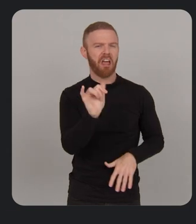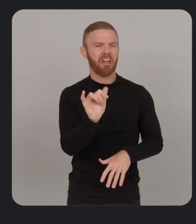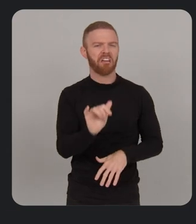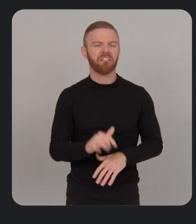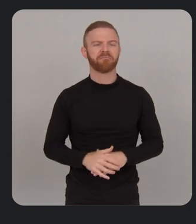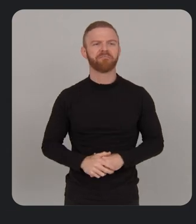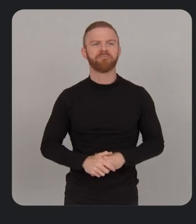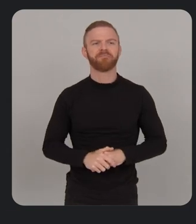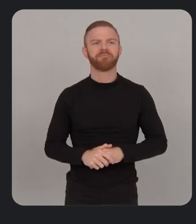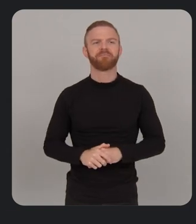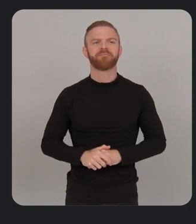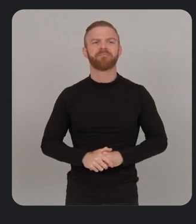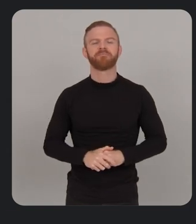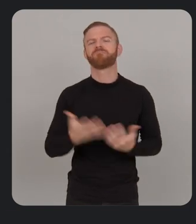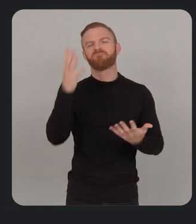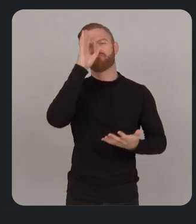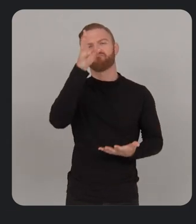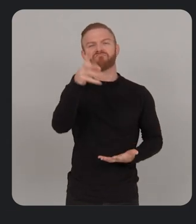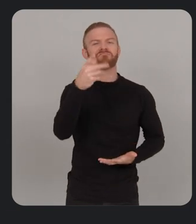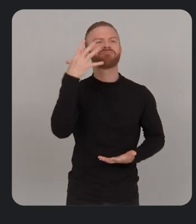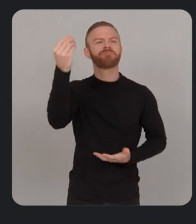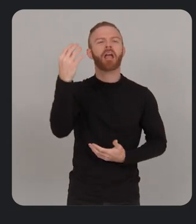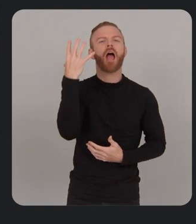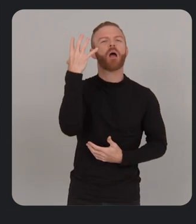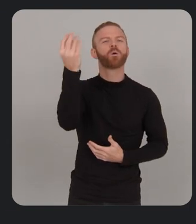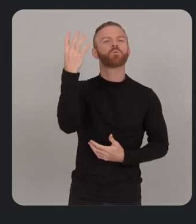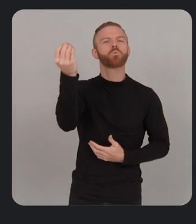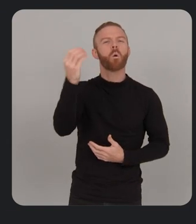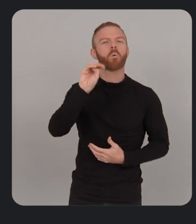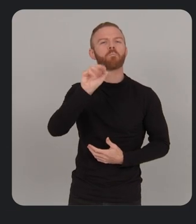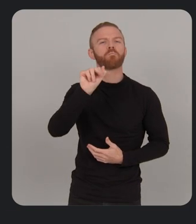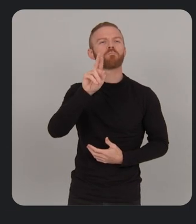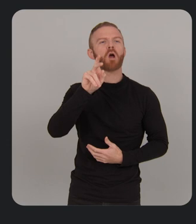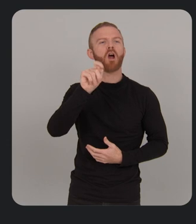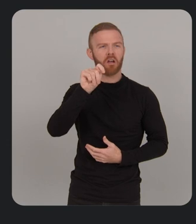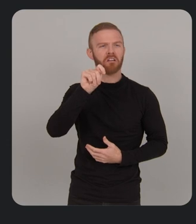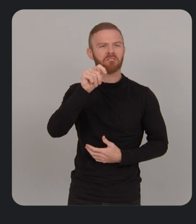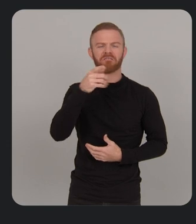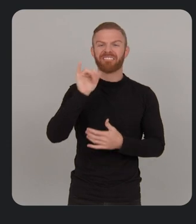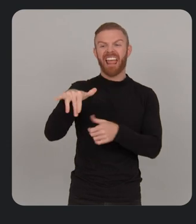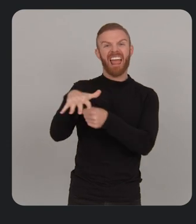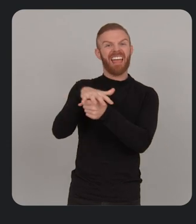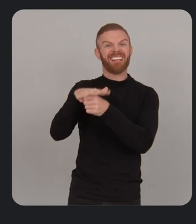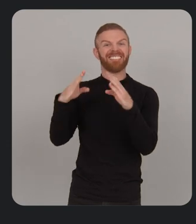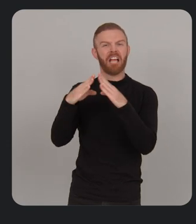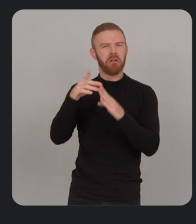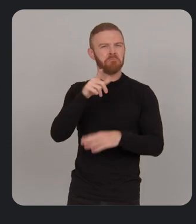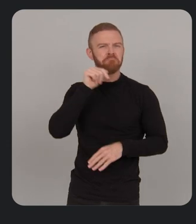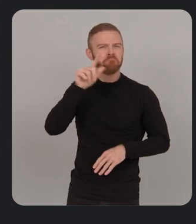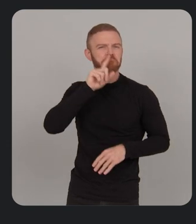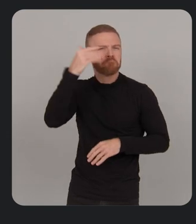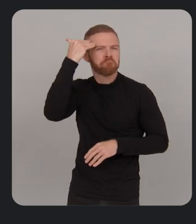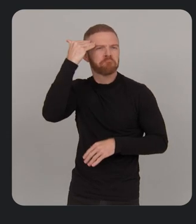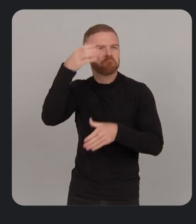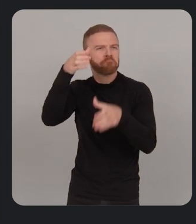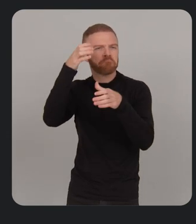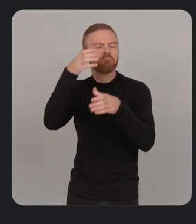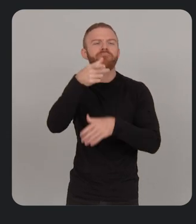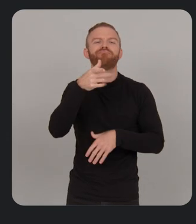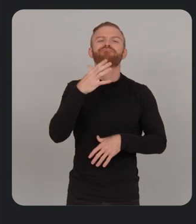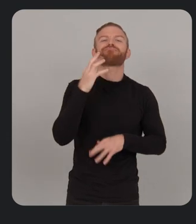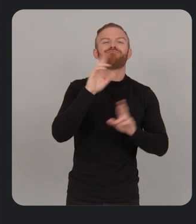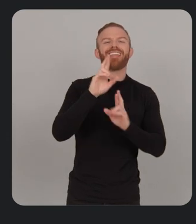this works. Say you're headed to an outdoor market in an unfamiliar part of town. But on your way,